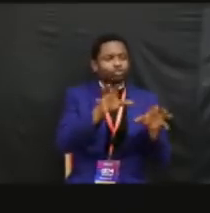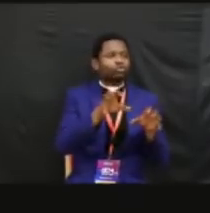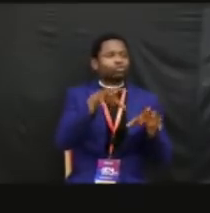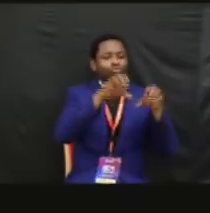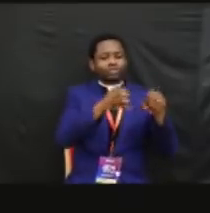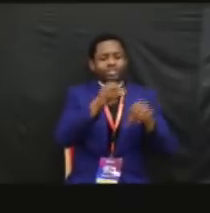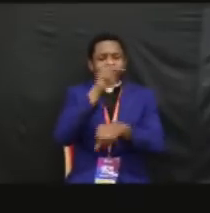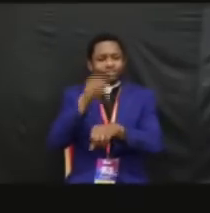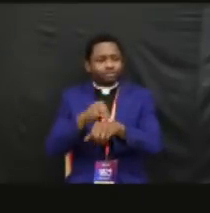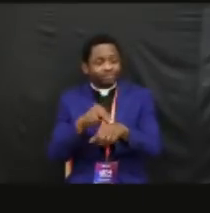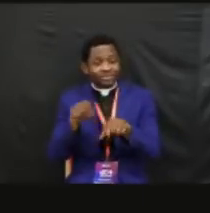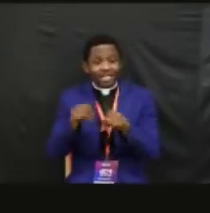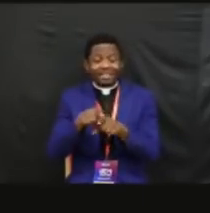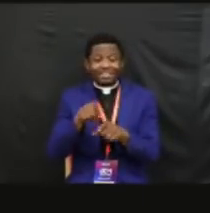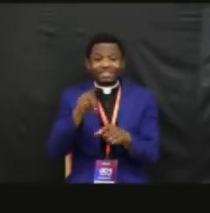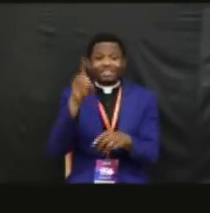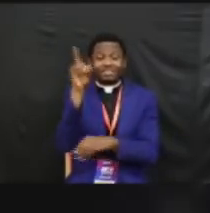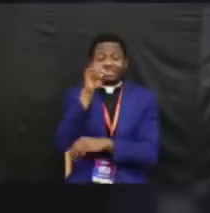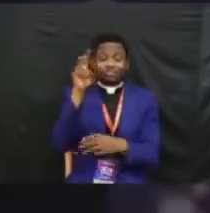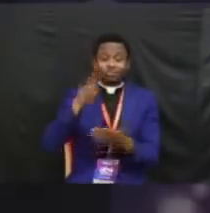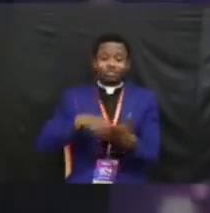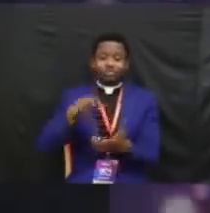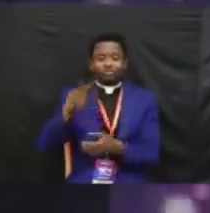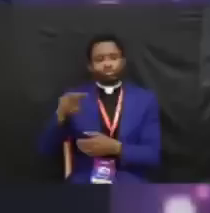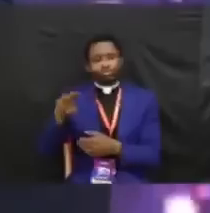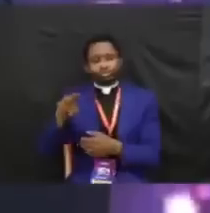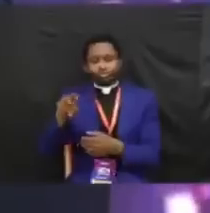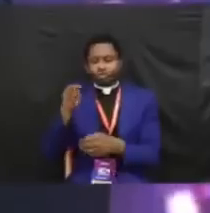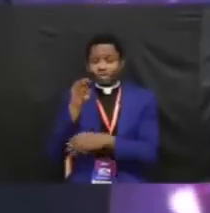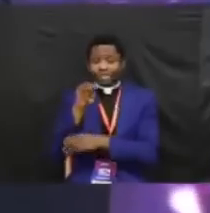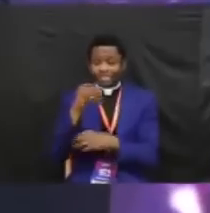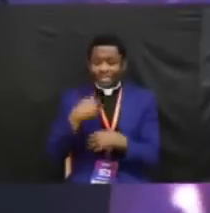the ministry had a total membership of 1,568,129.